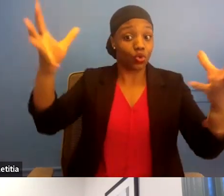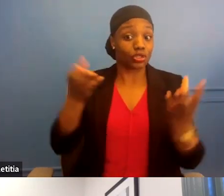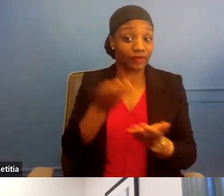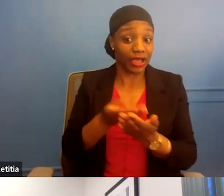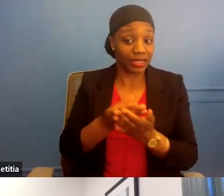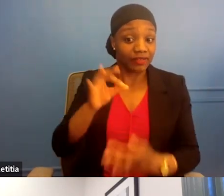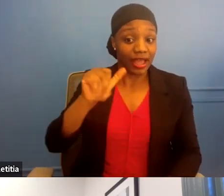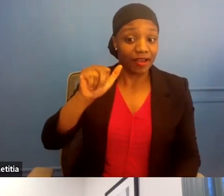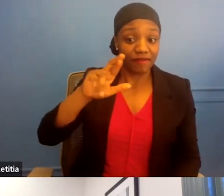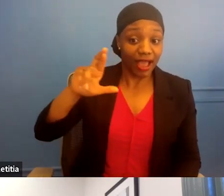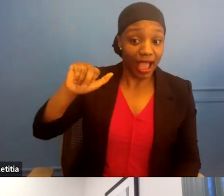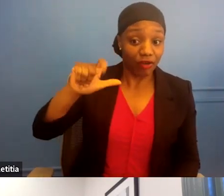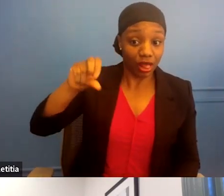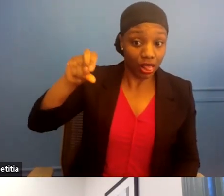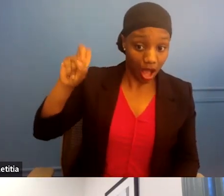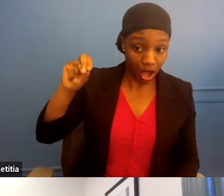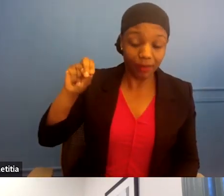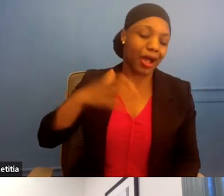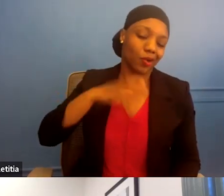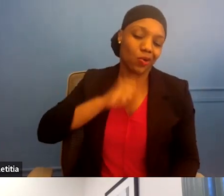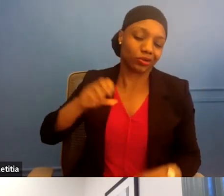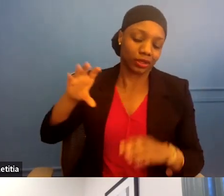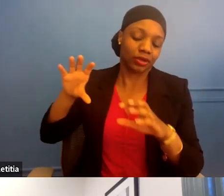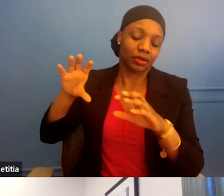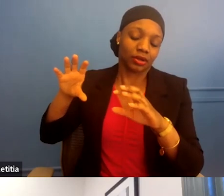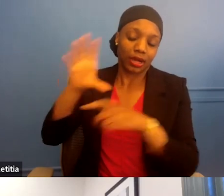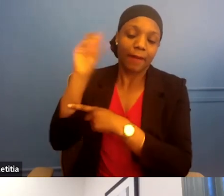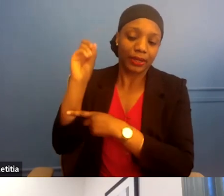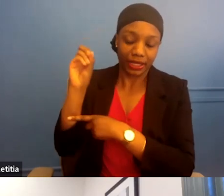Farallon, my old company, used to be very defined of